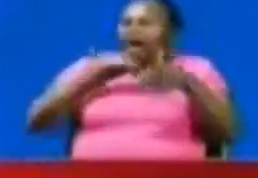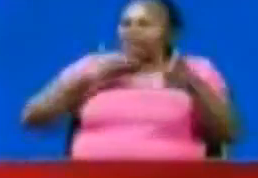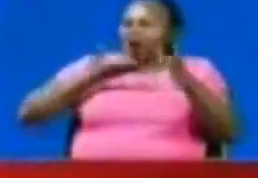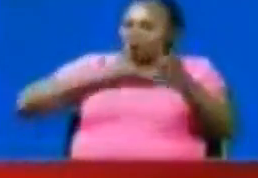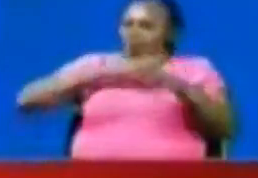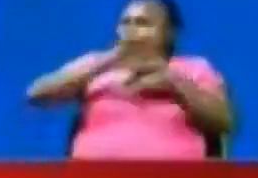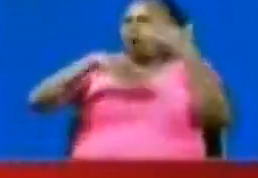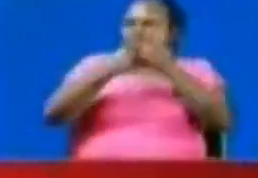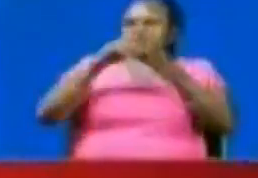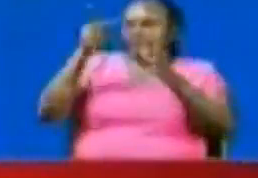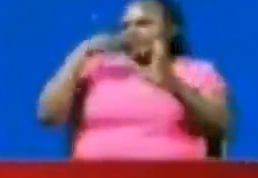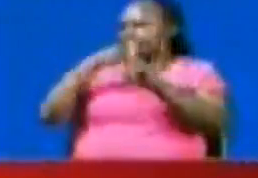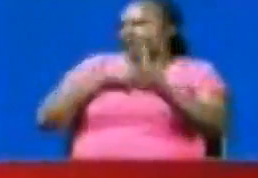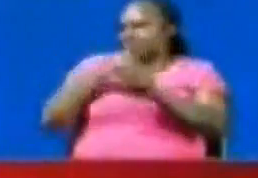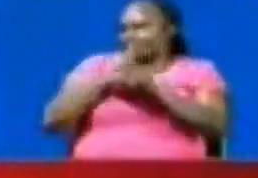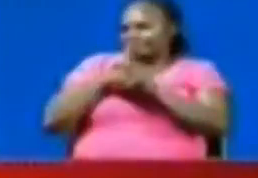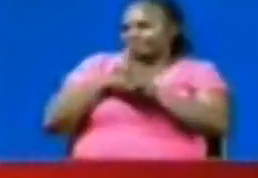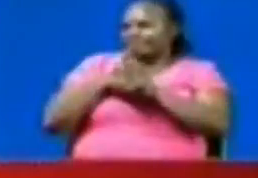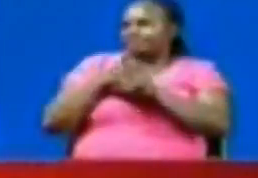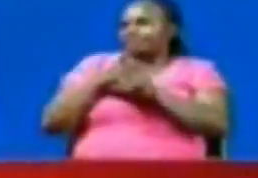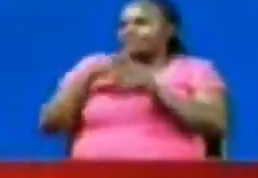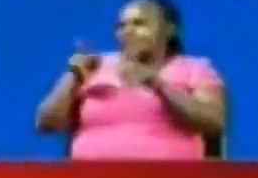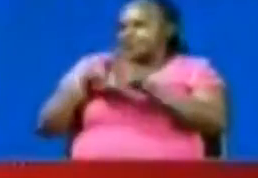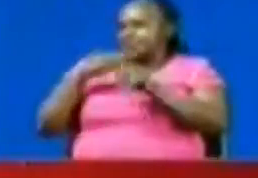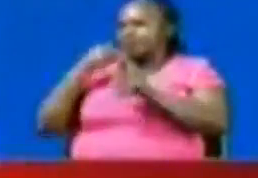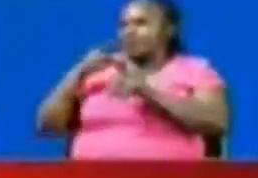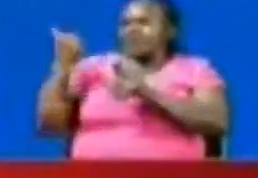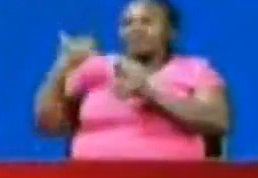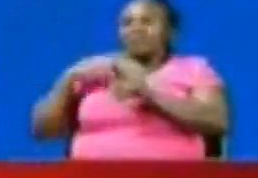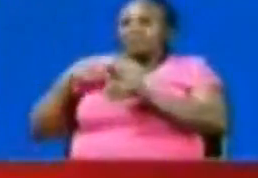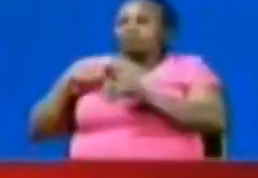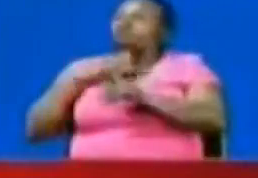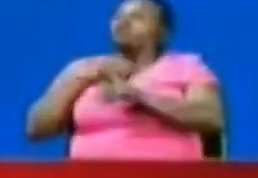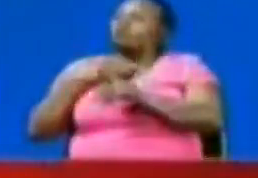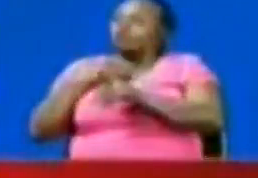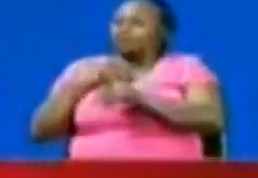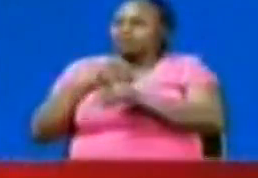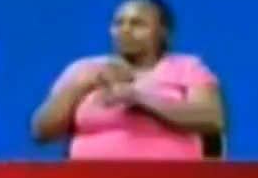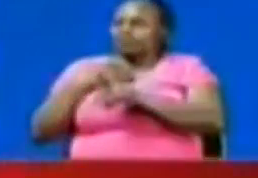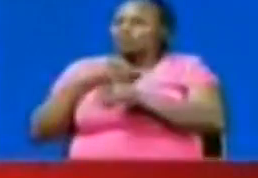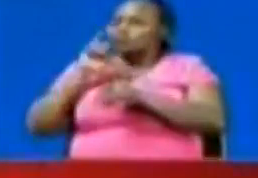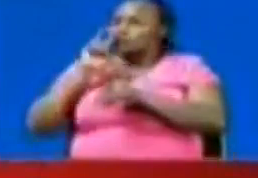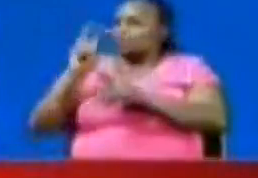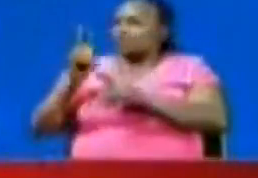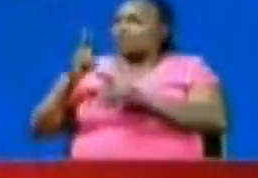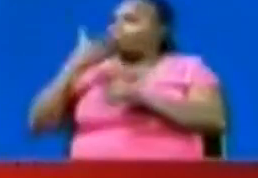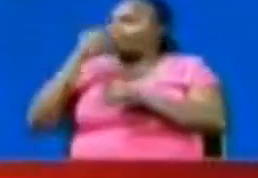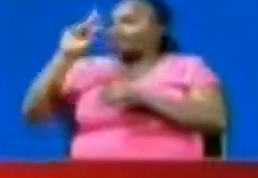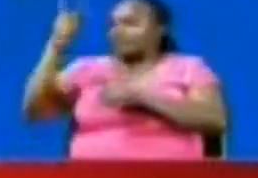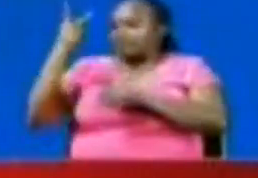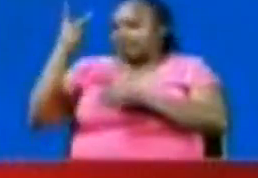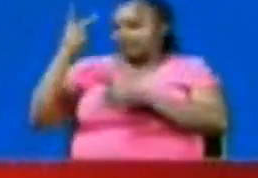fight. Right? So consequently, anybody who is desirous of seeing a better